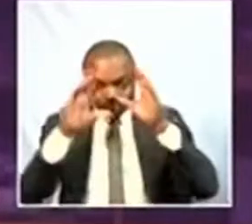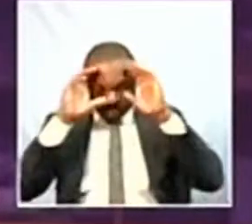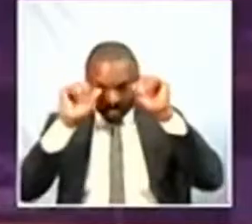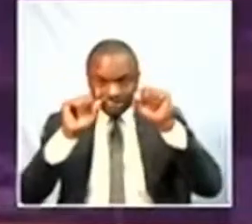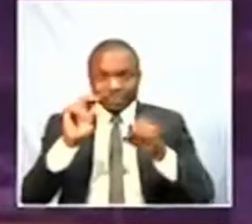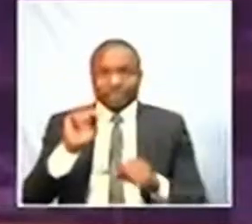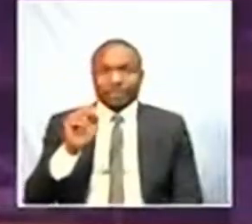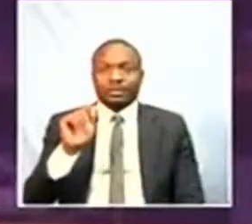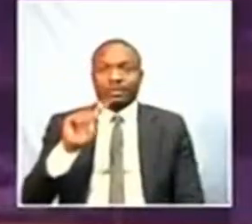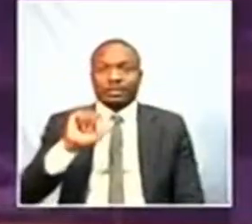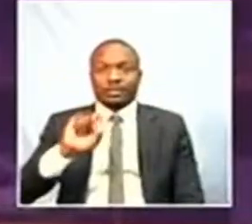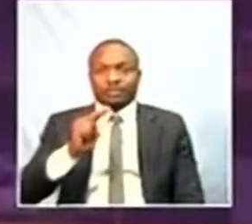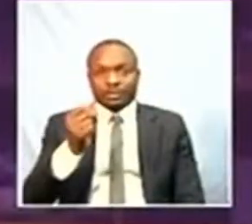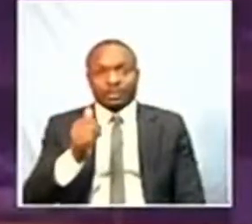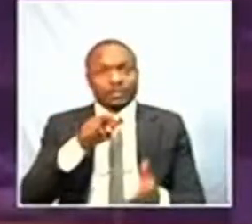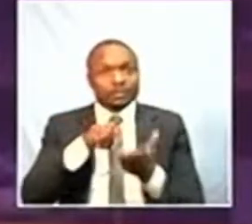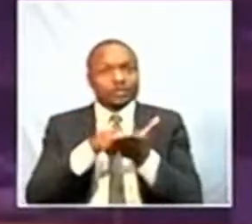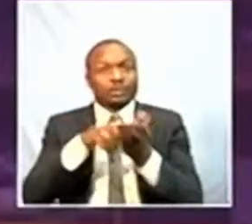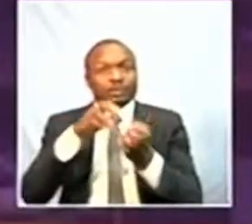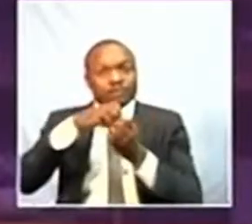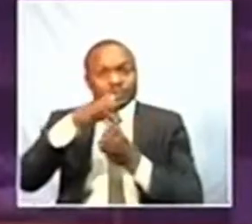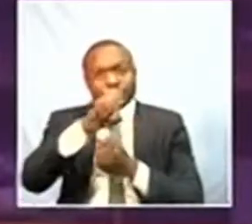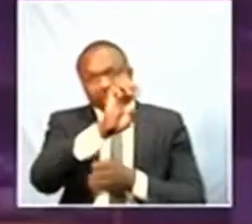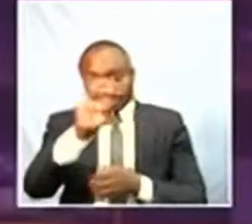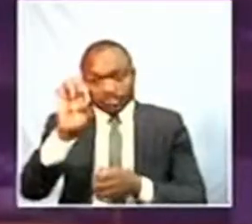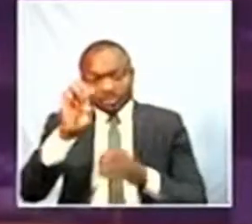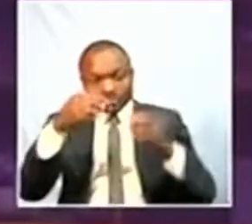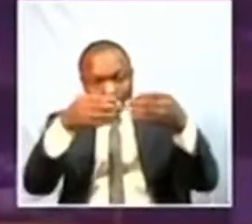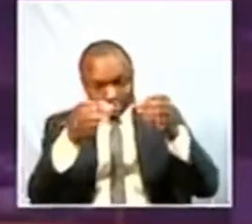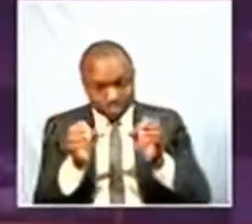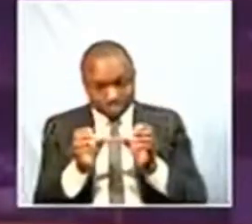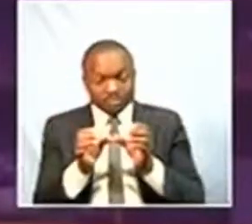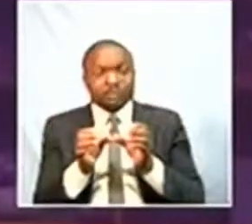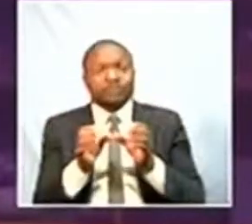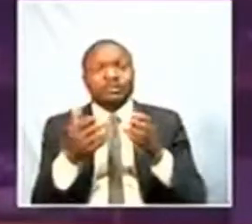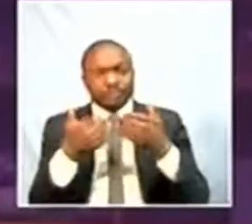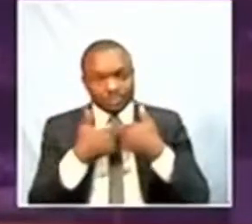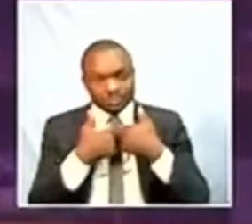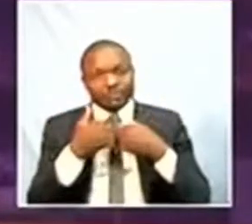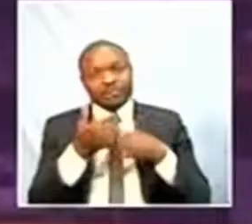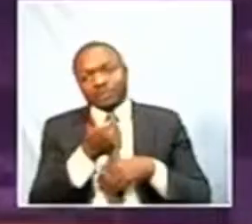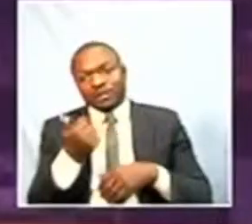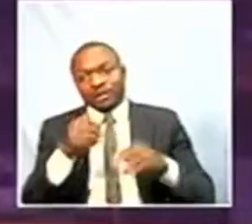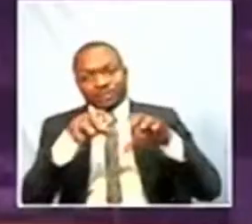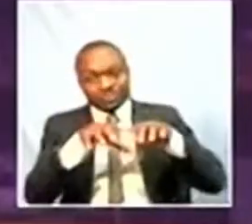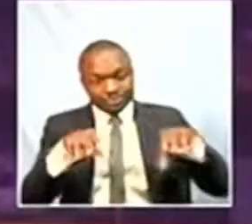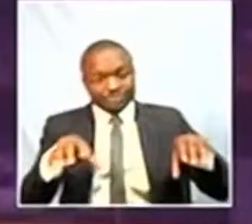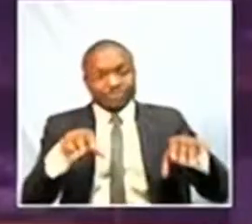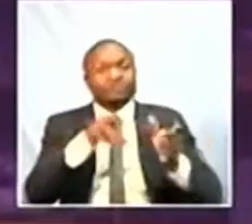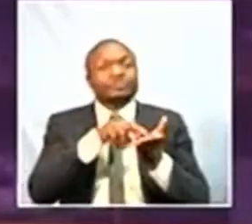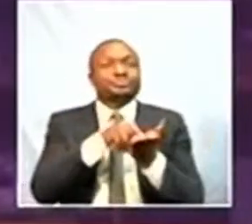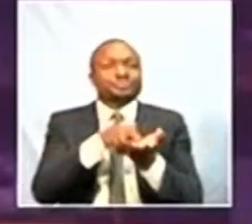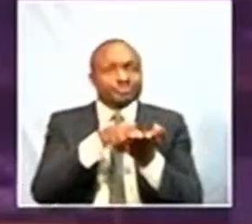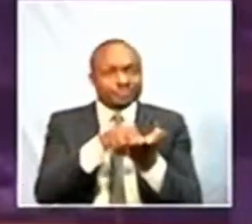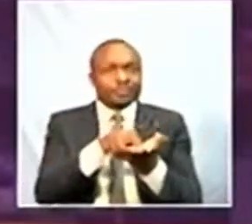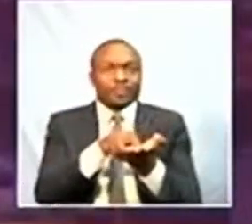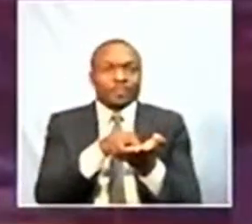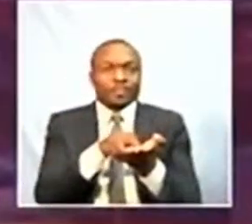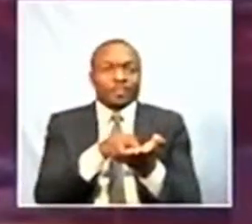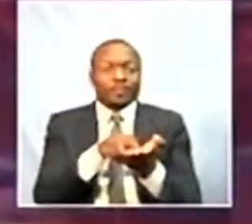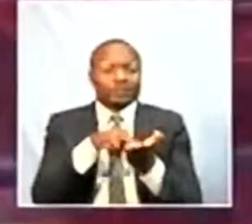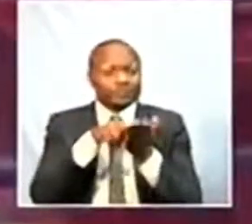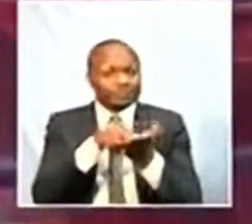Movita, representing Solowezi East constituency, and of course we had other children who